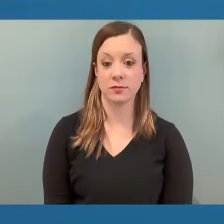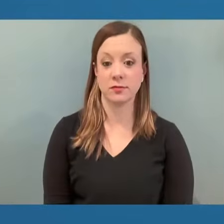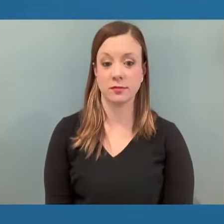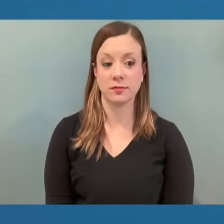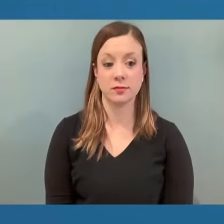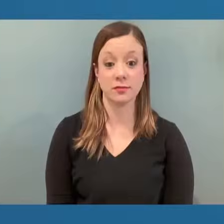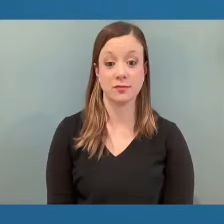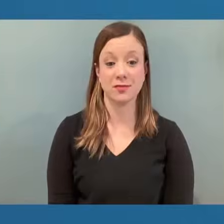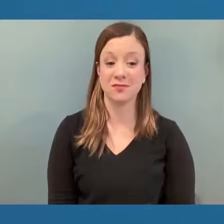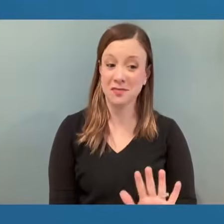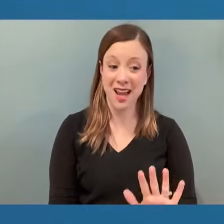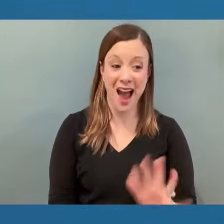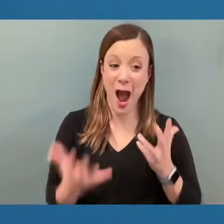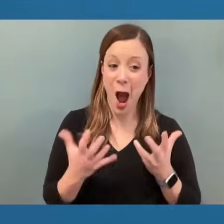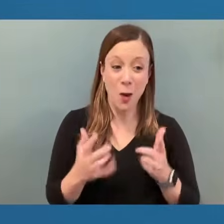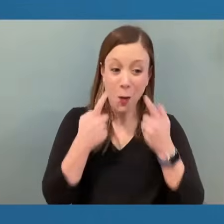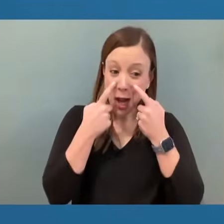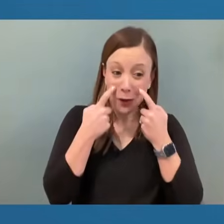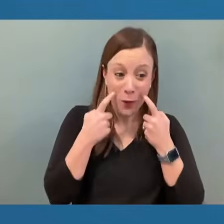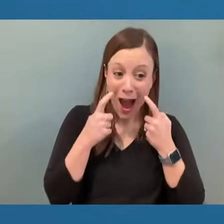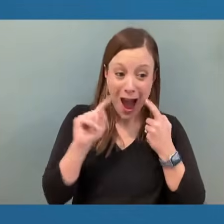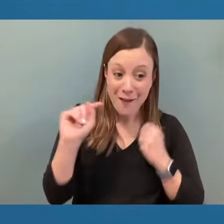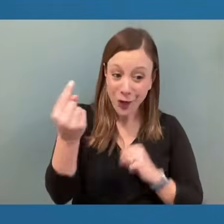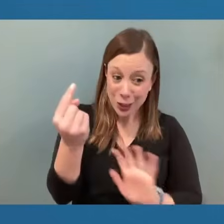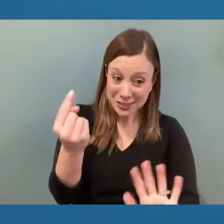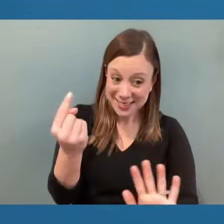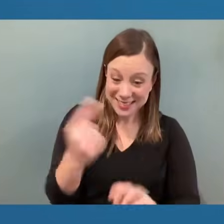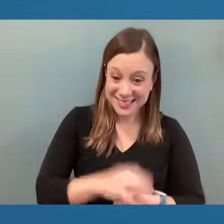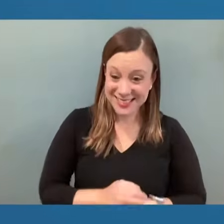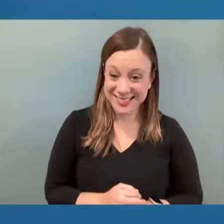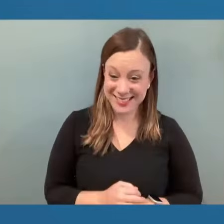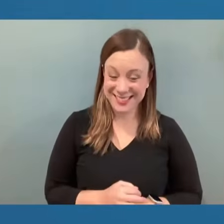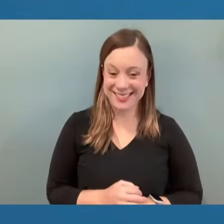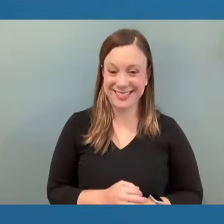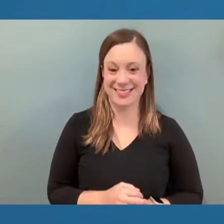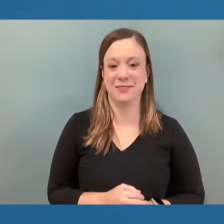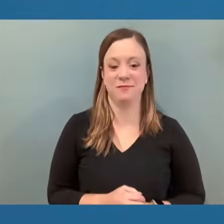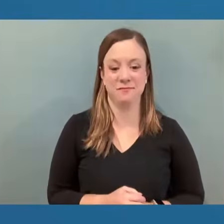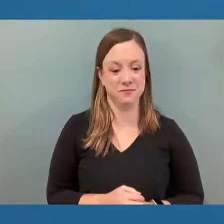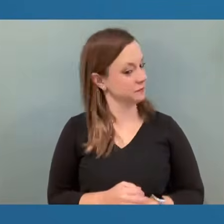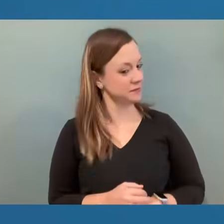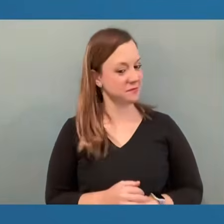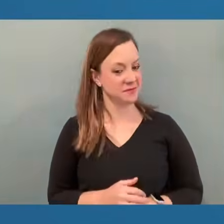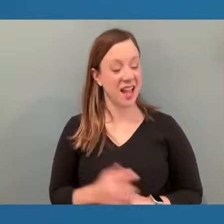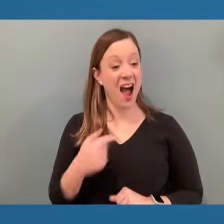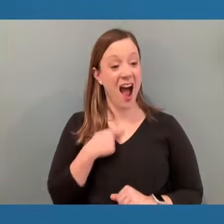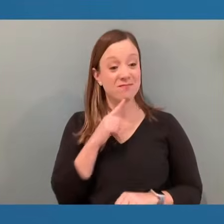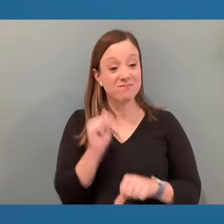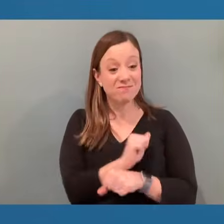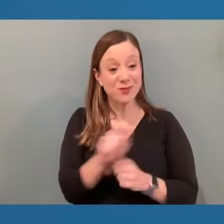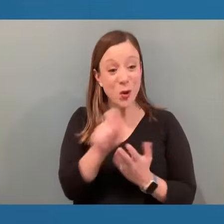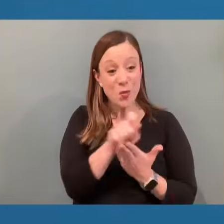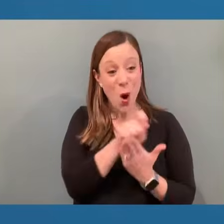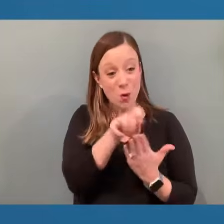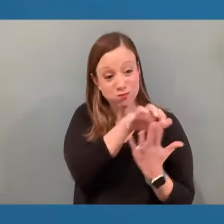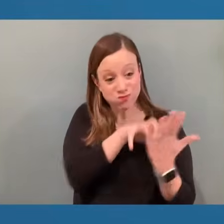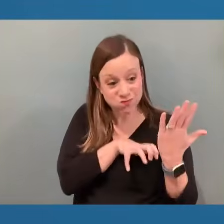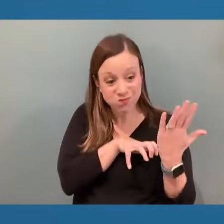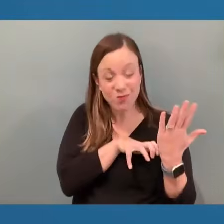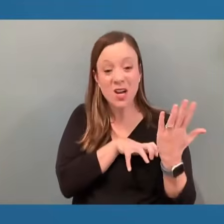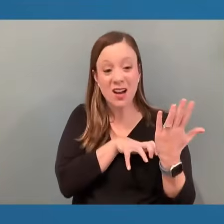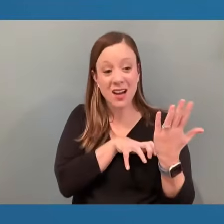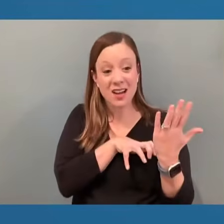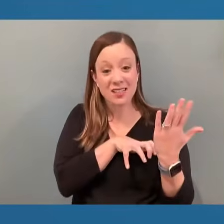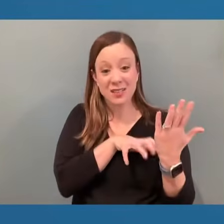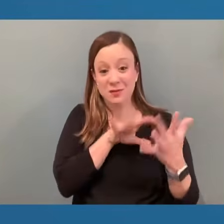Don't make me cry first. I actually wrote out remarks, which you would think someone with 25 years of